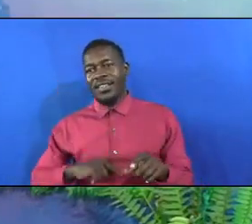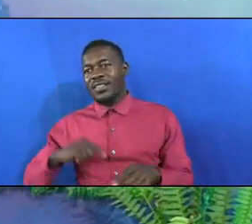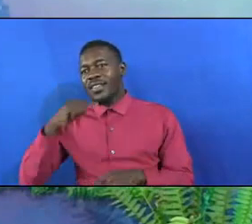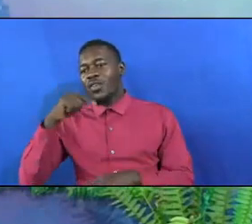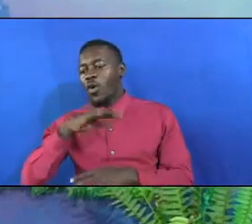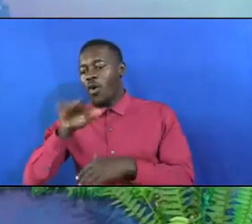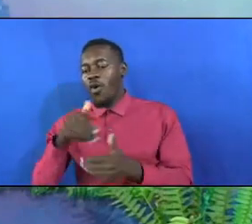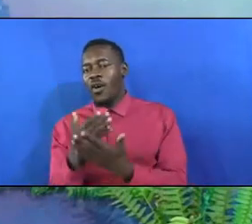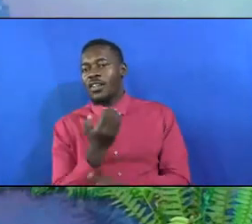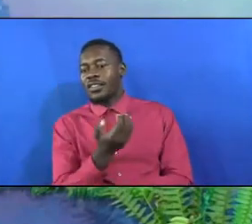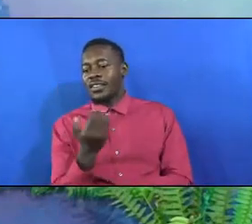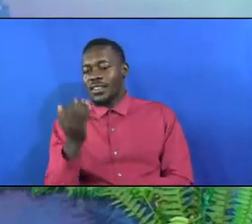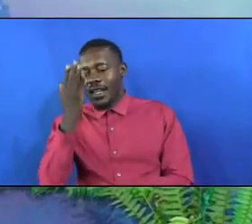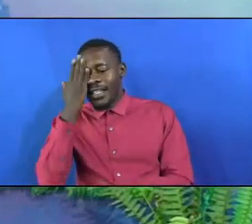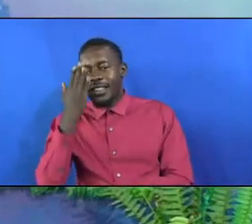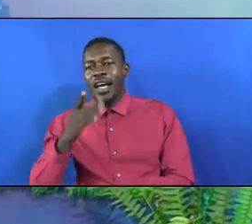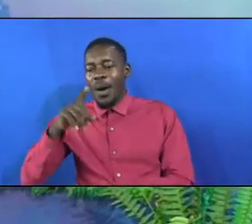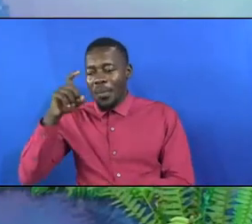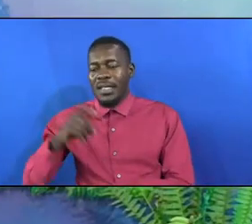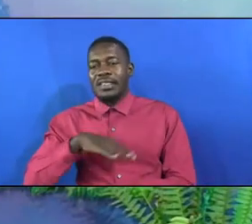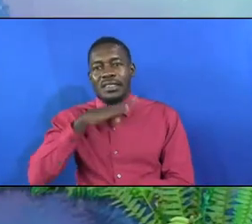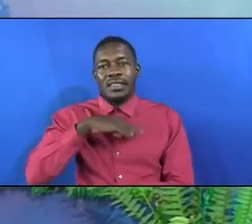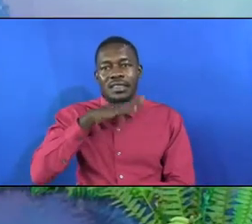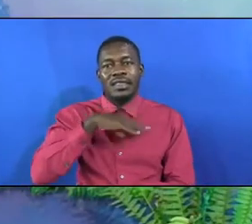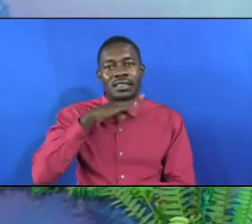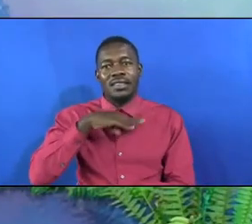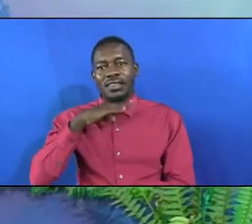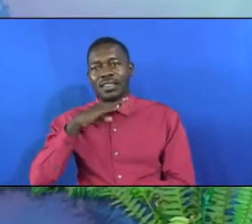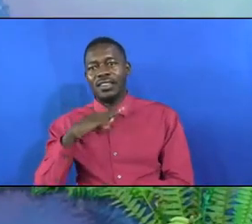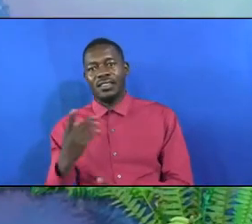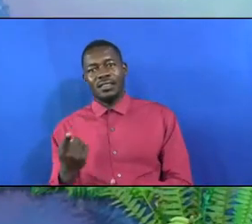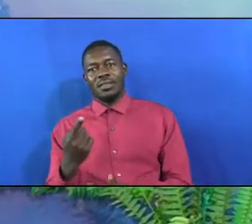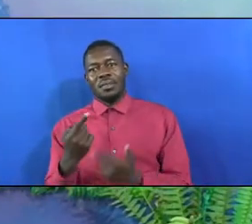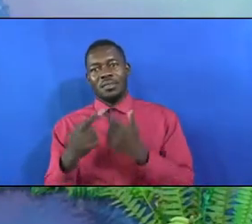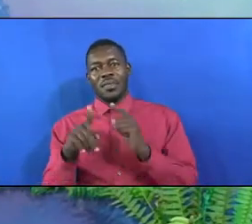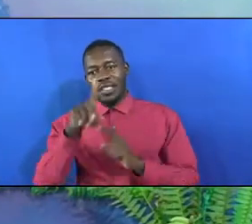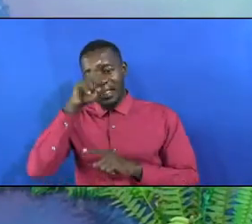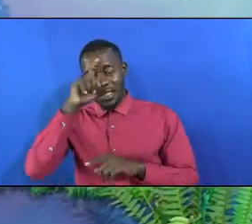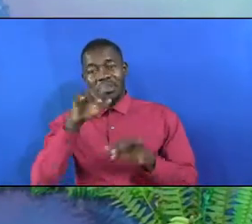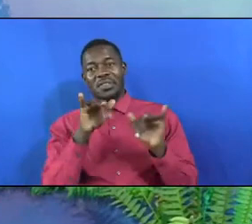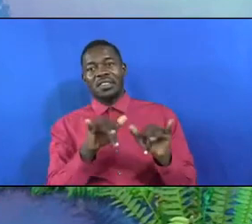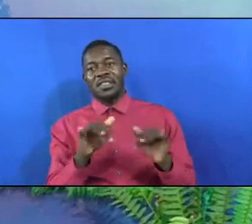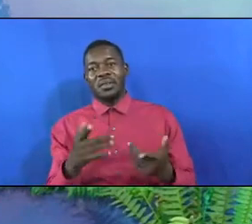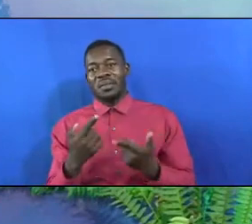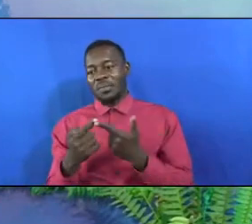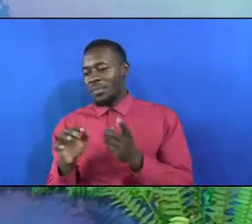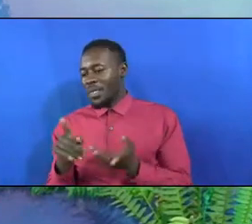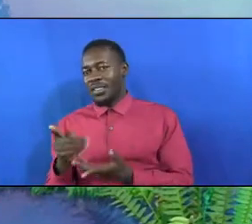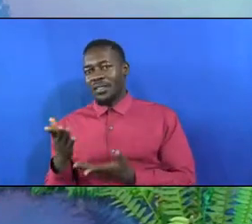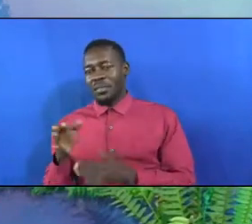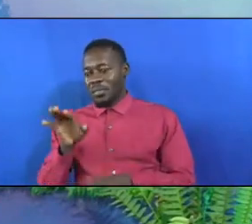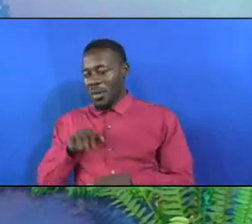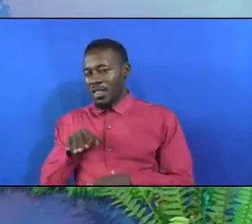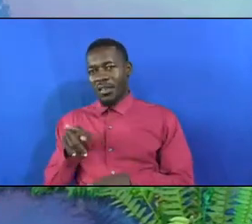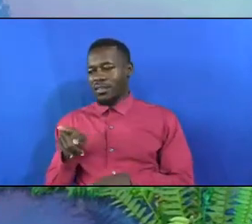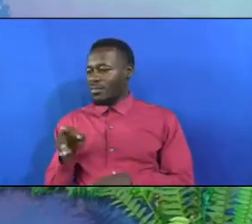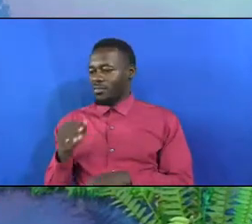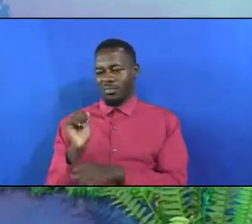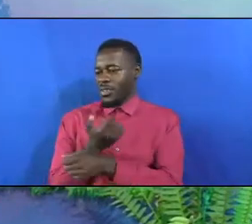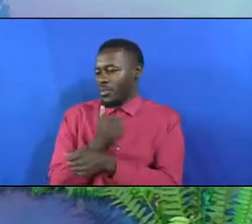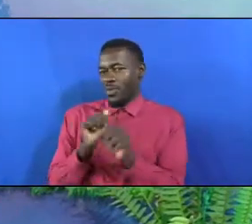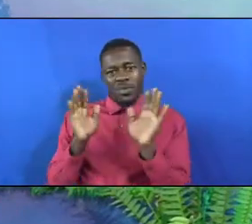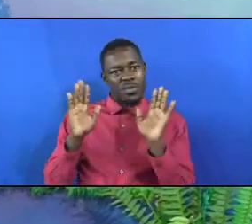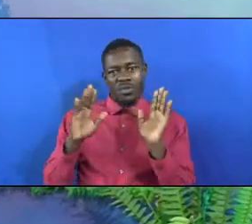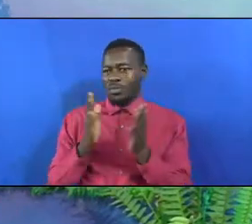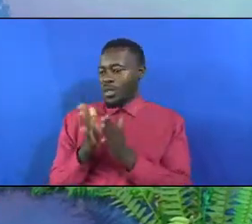stillbirth. And so these women, they thought it. And because they don't want to be part of this